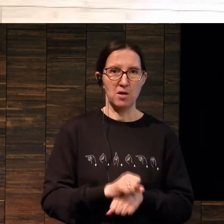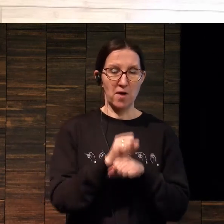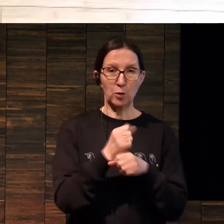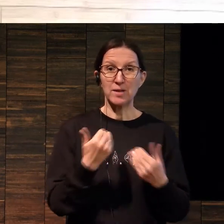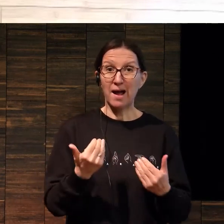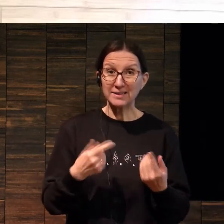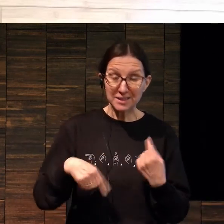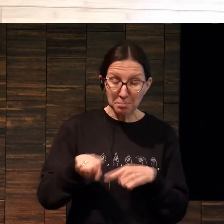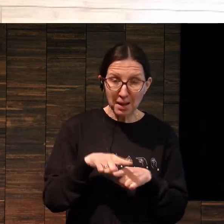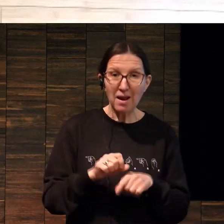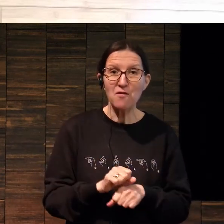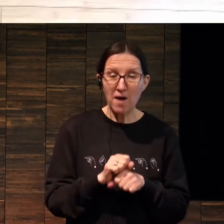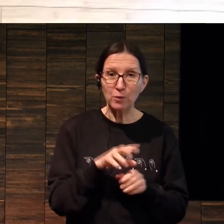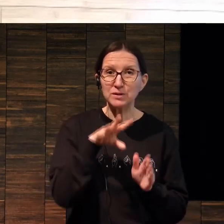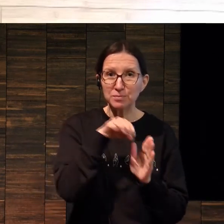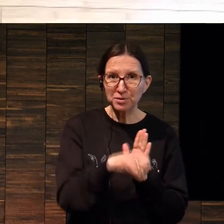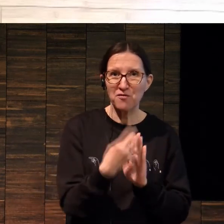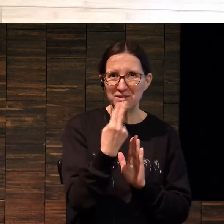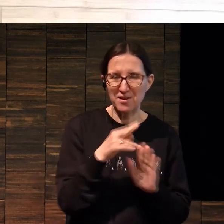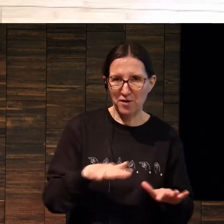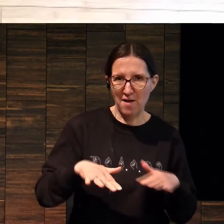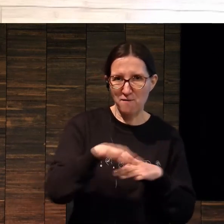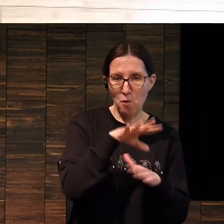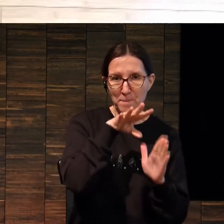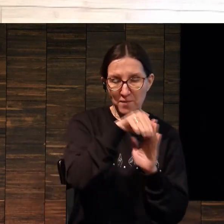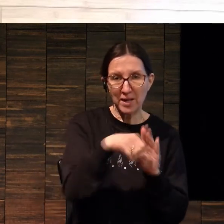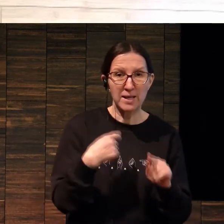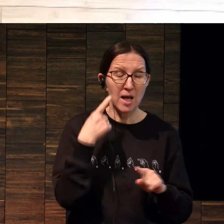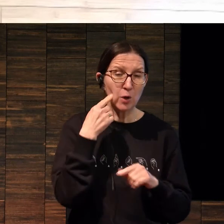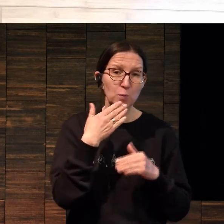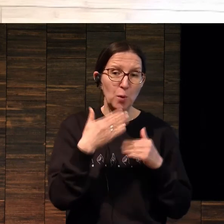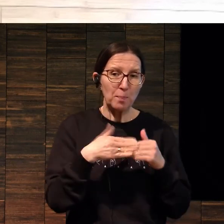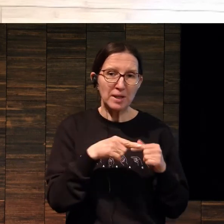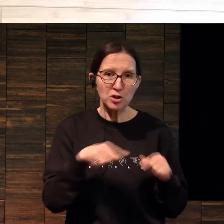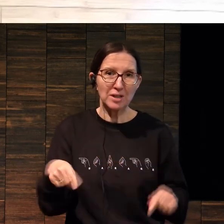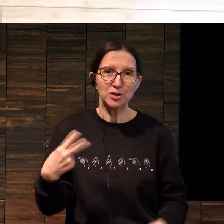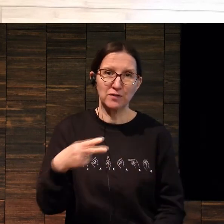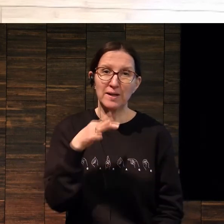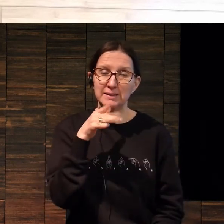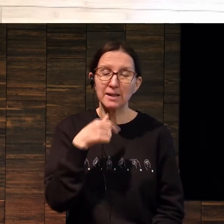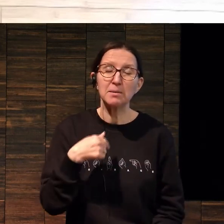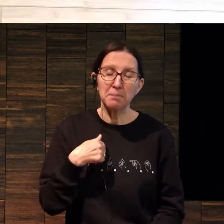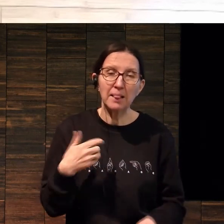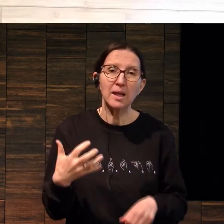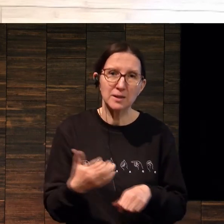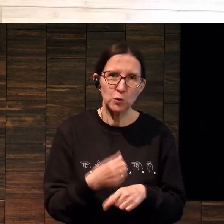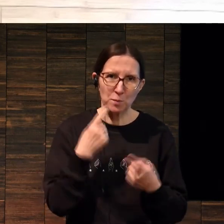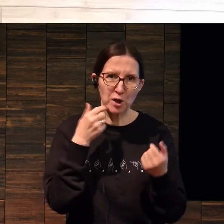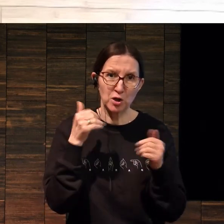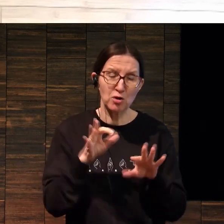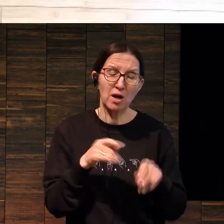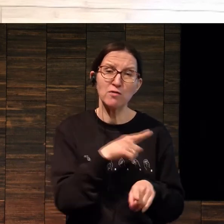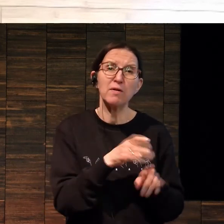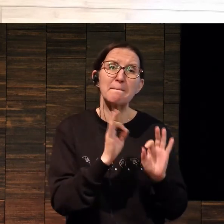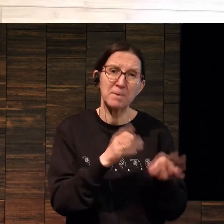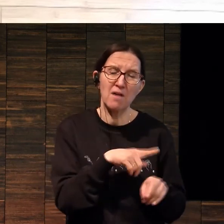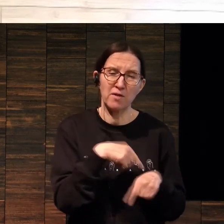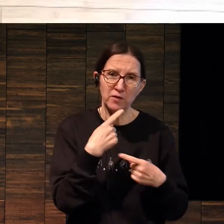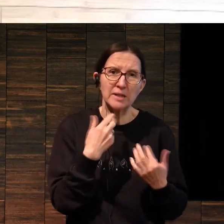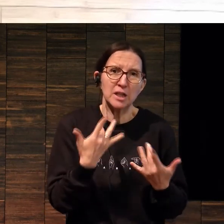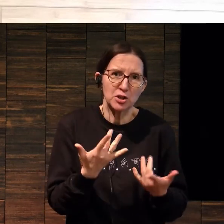10, 20 years, these questions will be solved. Like, why do I have to build a ramp next to stairs when I could just build a ramp in the first